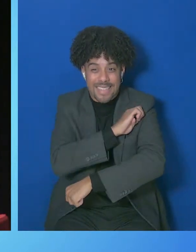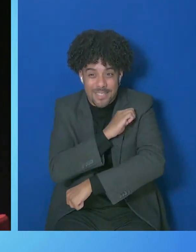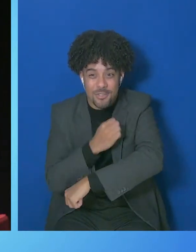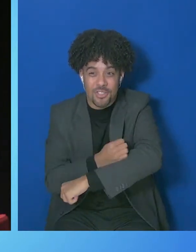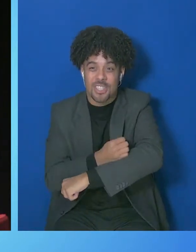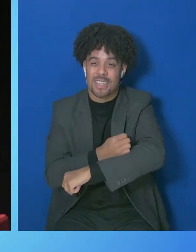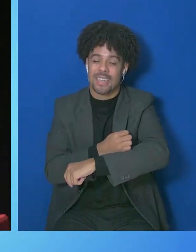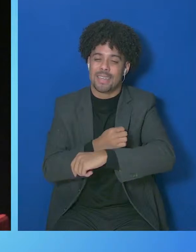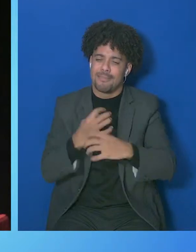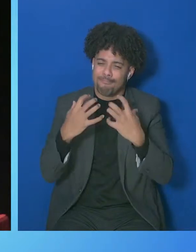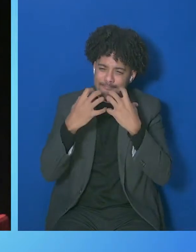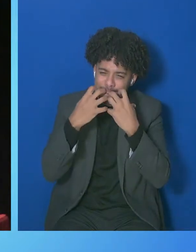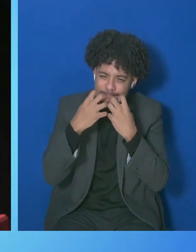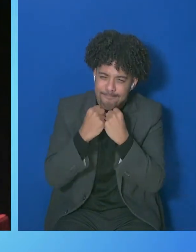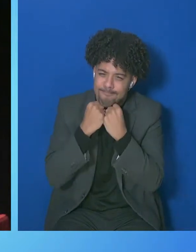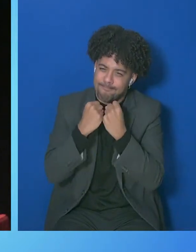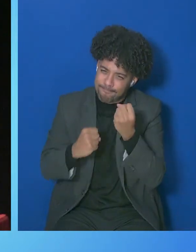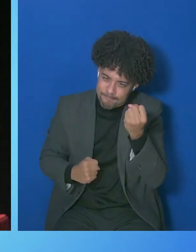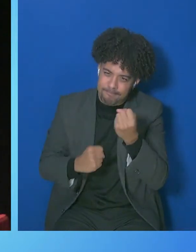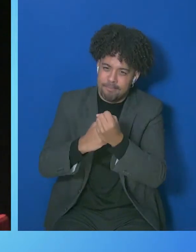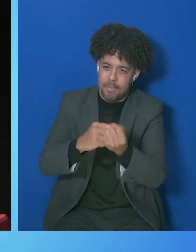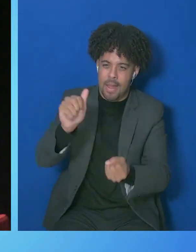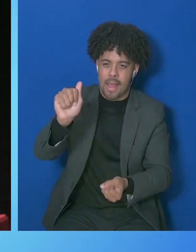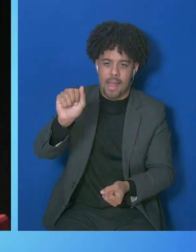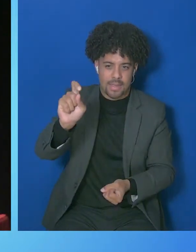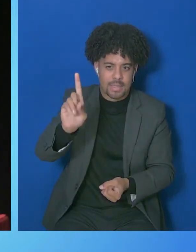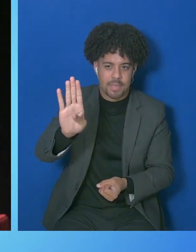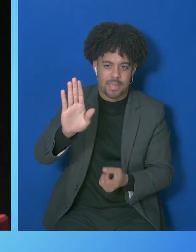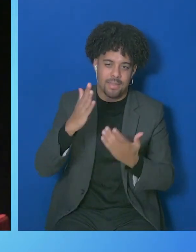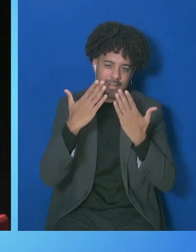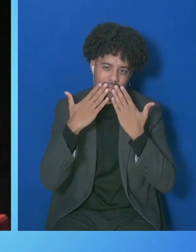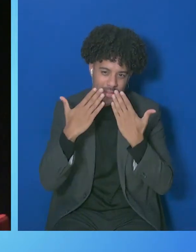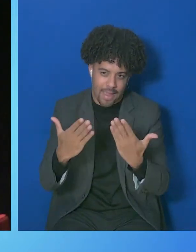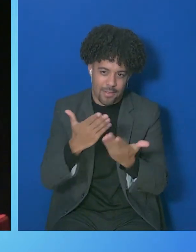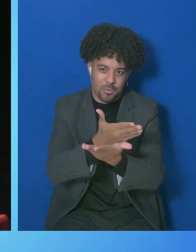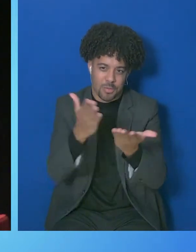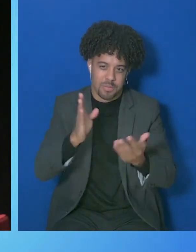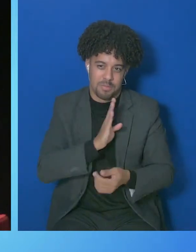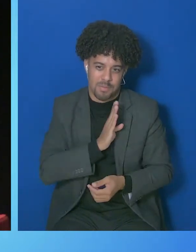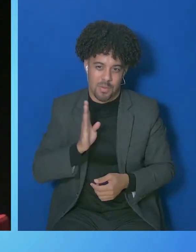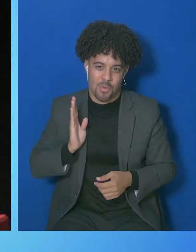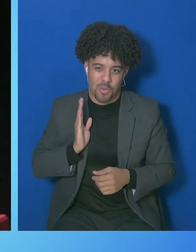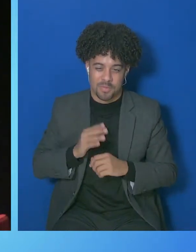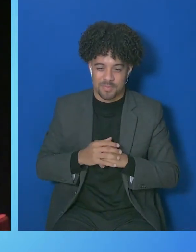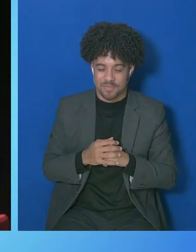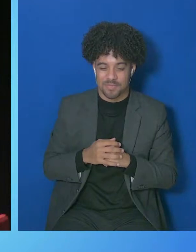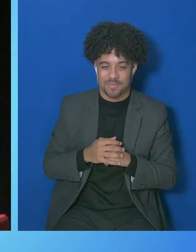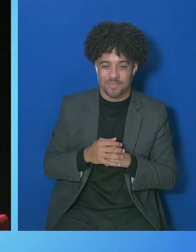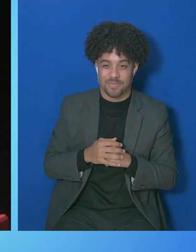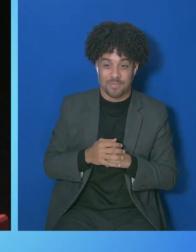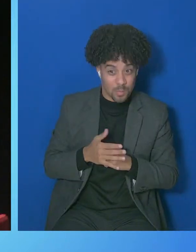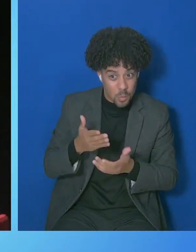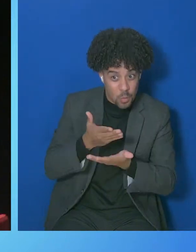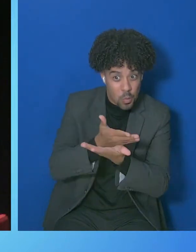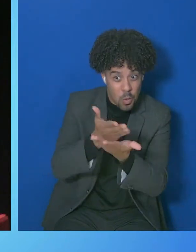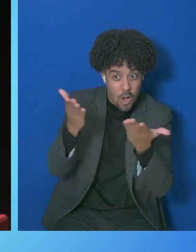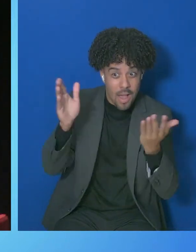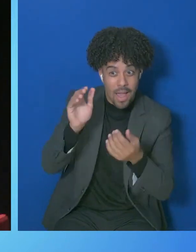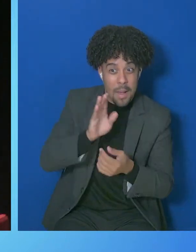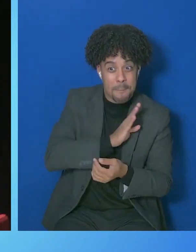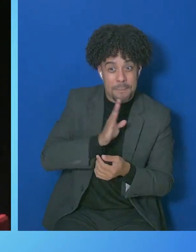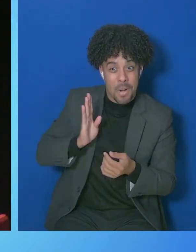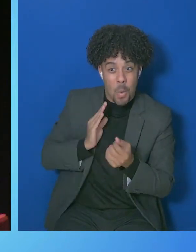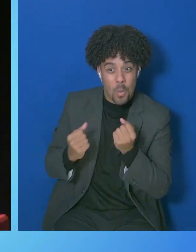ASDB. Because of your support, we are able to strive for that